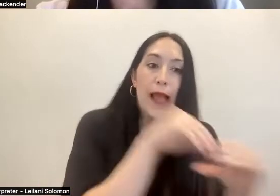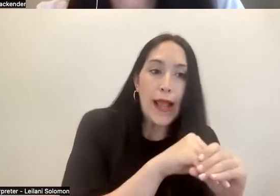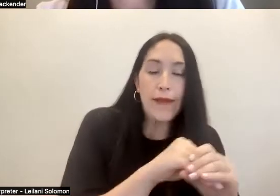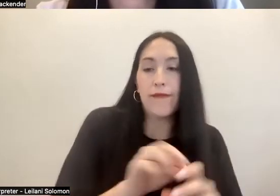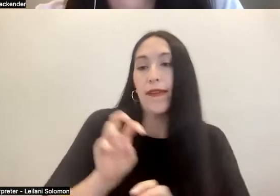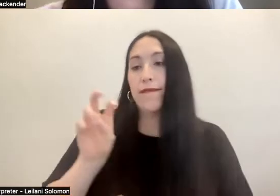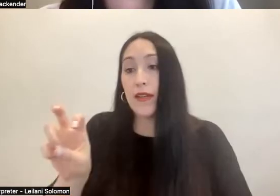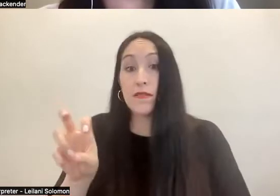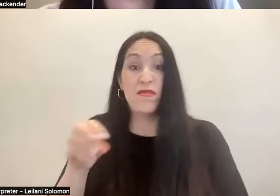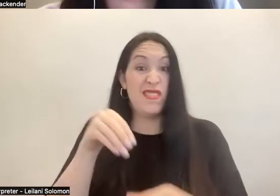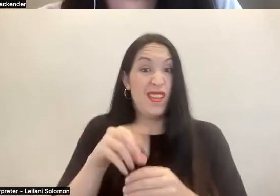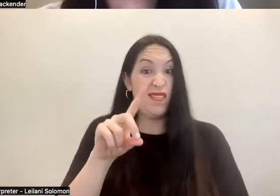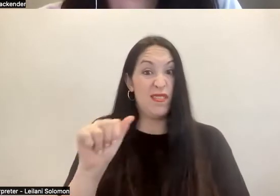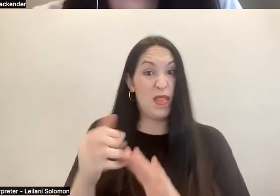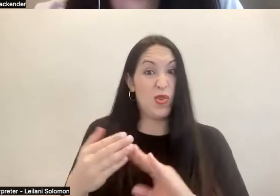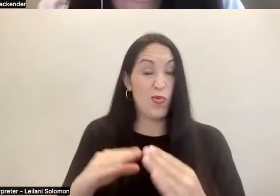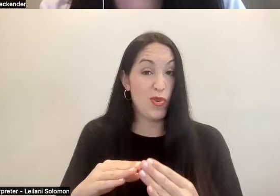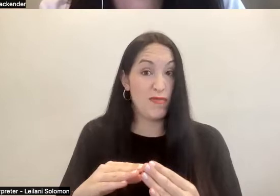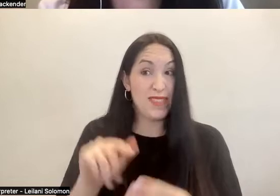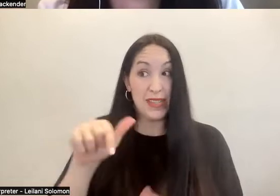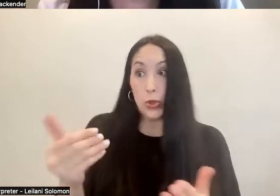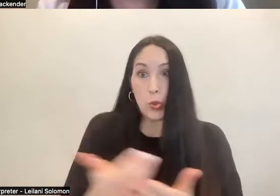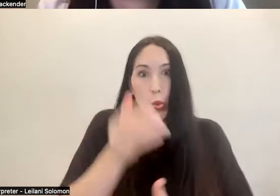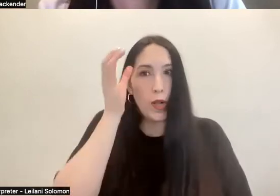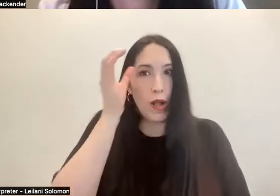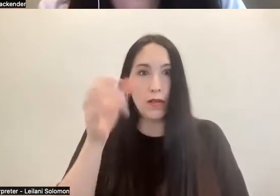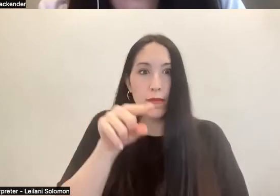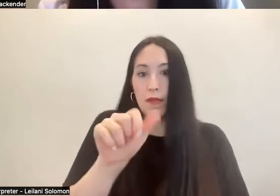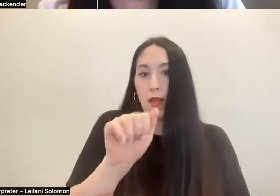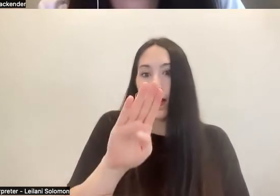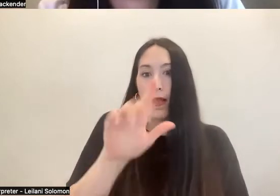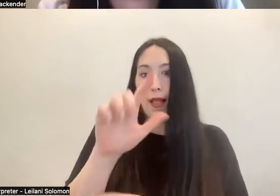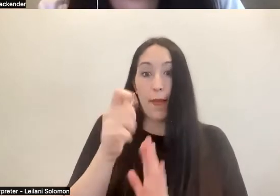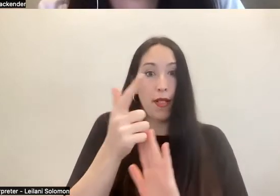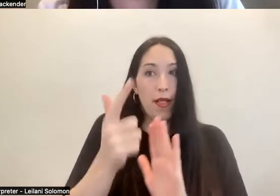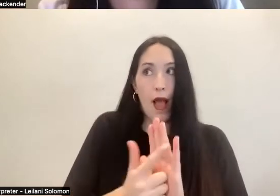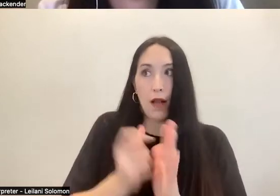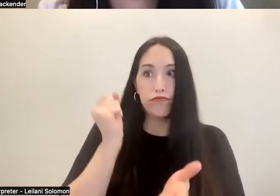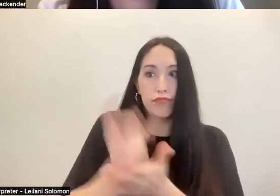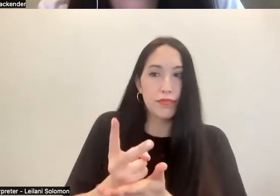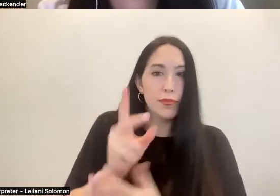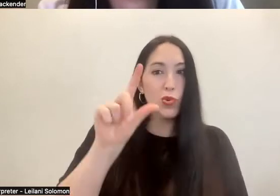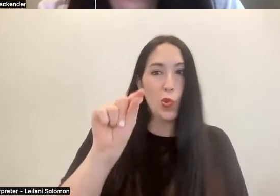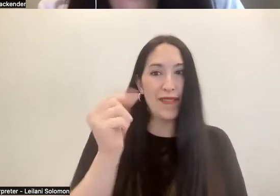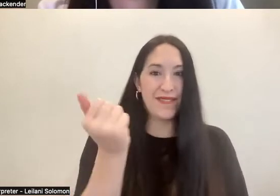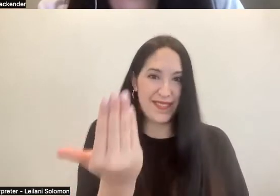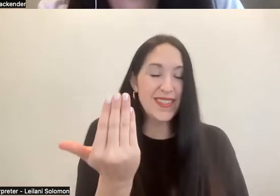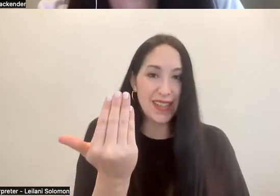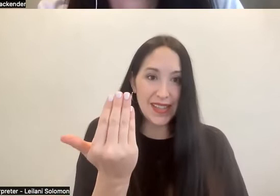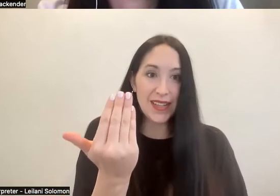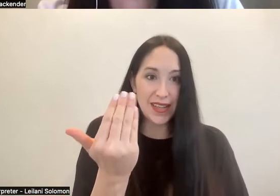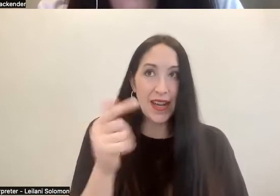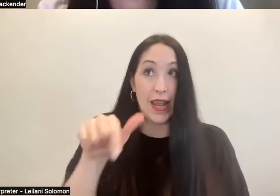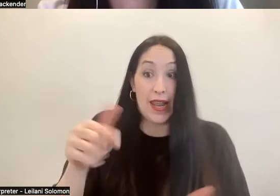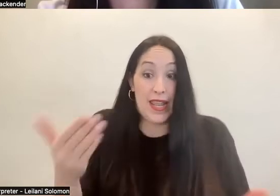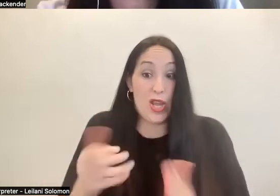a newer concept. The ABLE Act wasn't passed until 2015, and then ABLE United became a reality here in the state of Florida